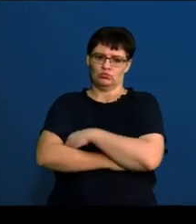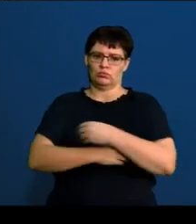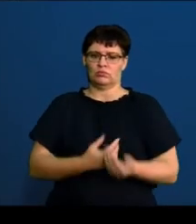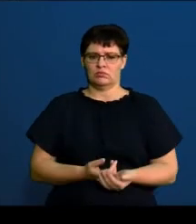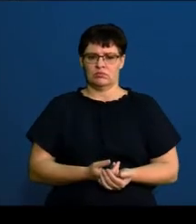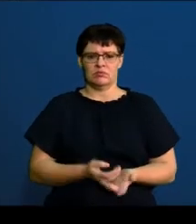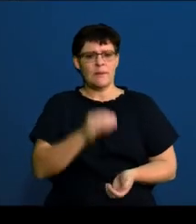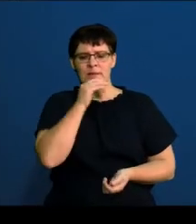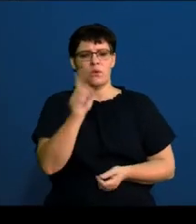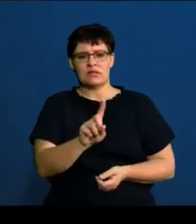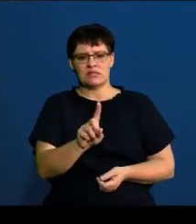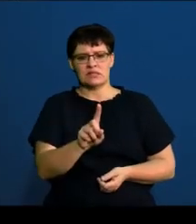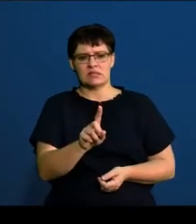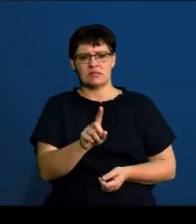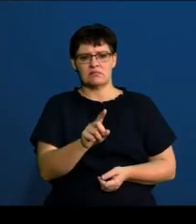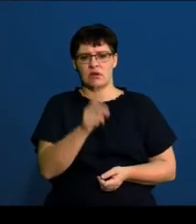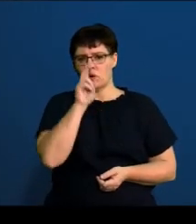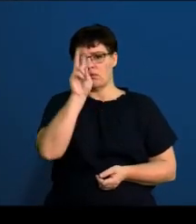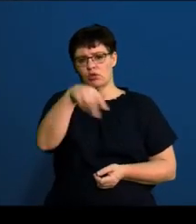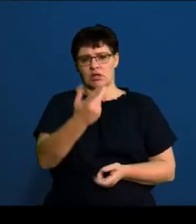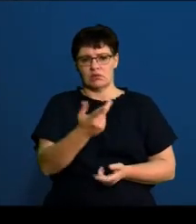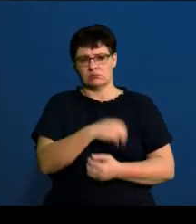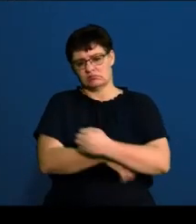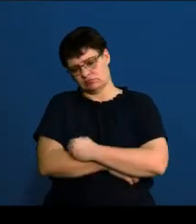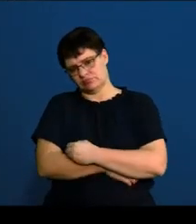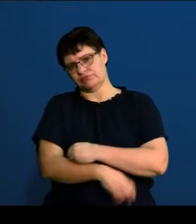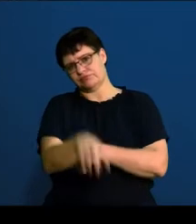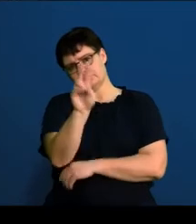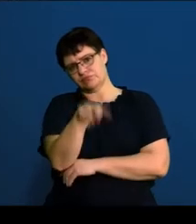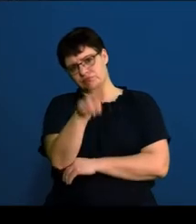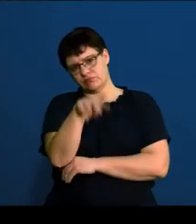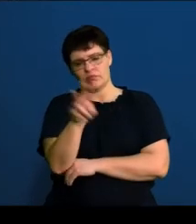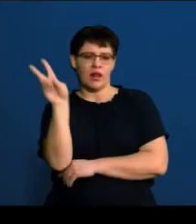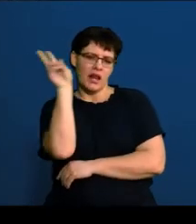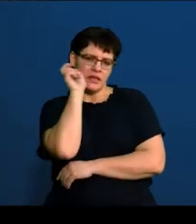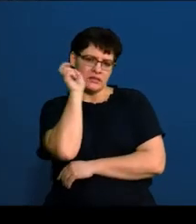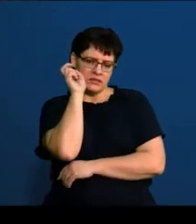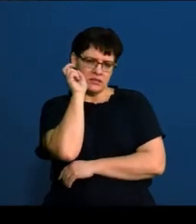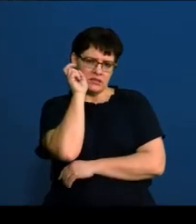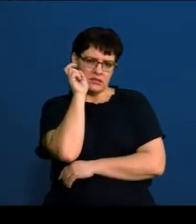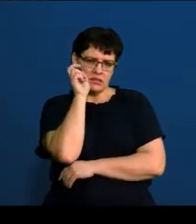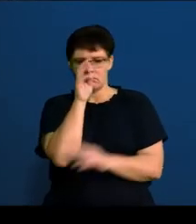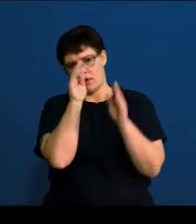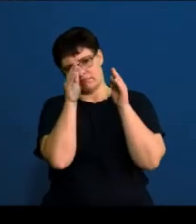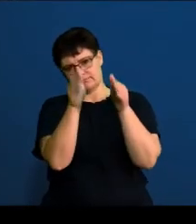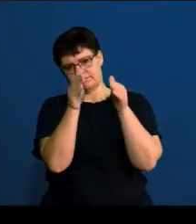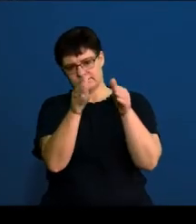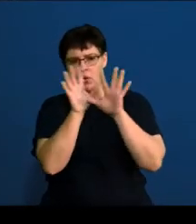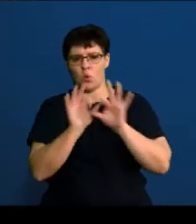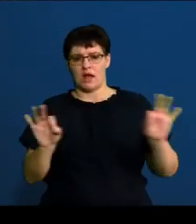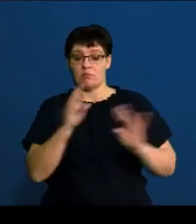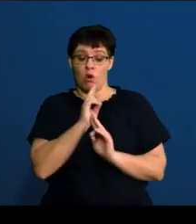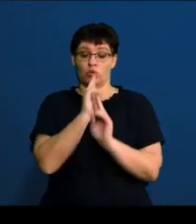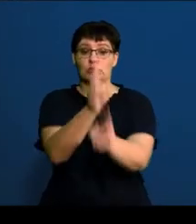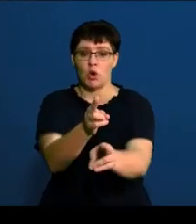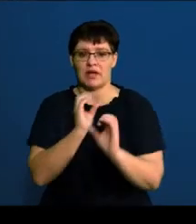we generally mean we're looking at somebody, we're observing, we're listening, we're quiet, we're paying attention. So we're obviously not responding. So this